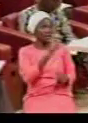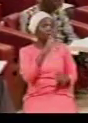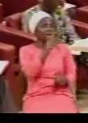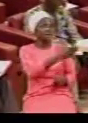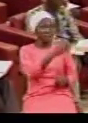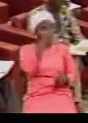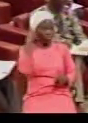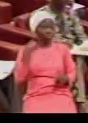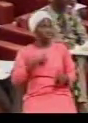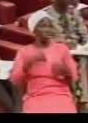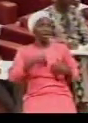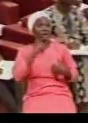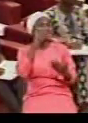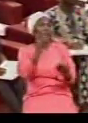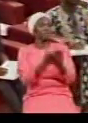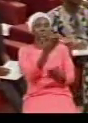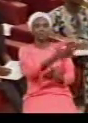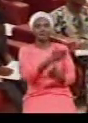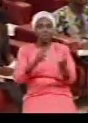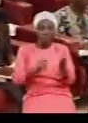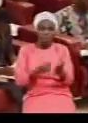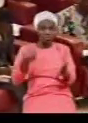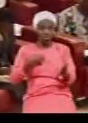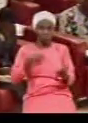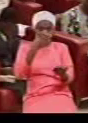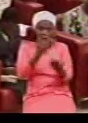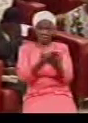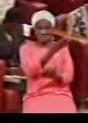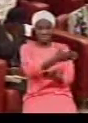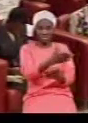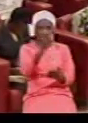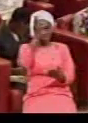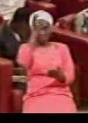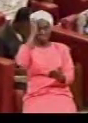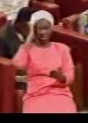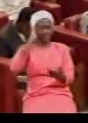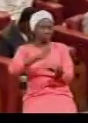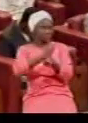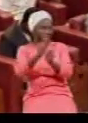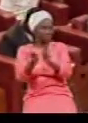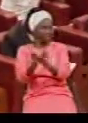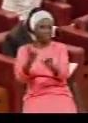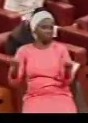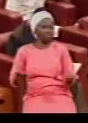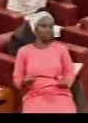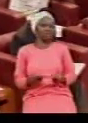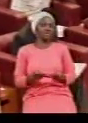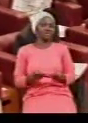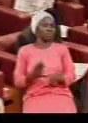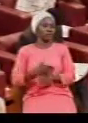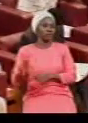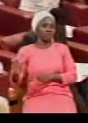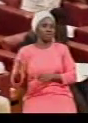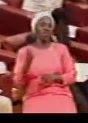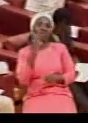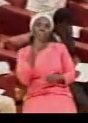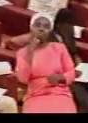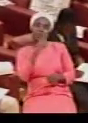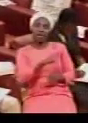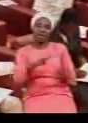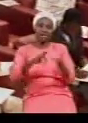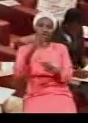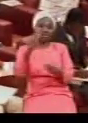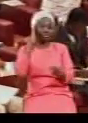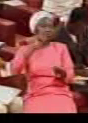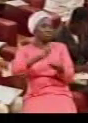come, Satan will relocate. Once we come, evil spirits will relocate.